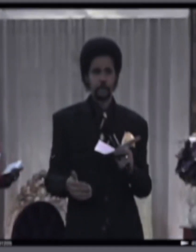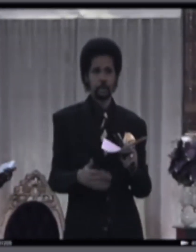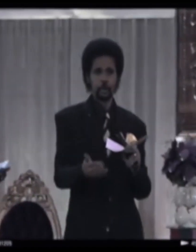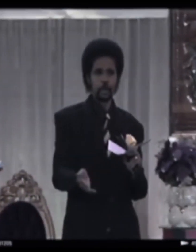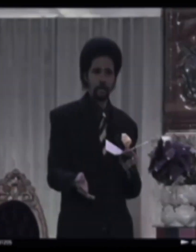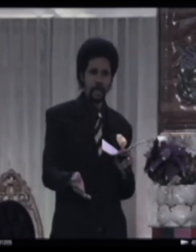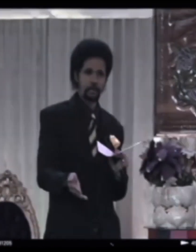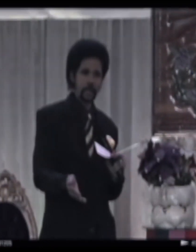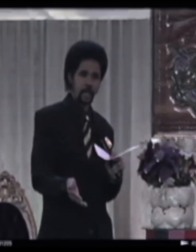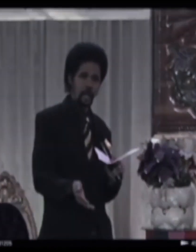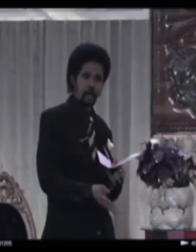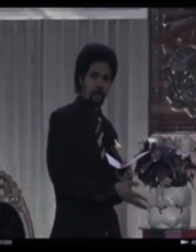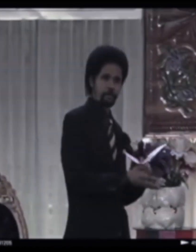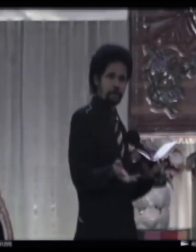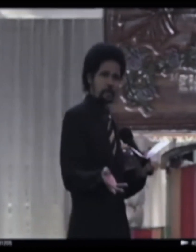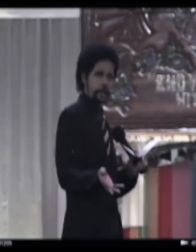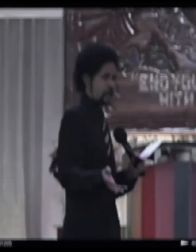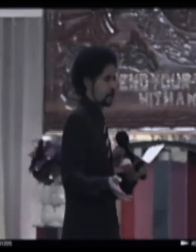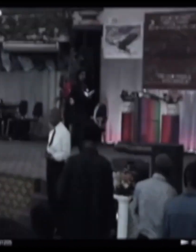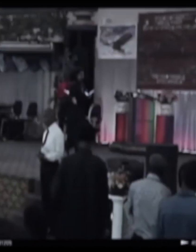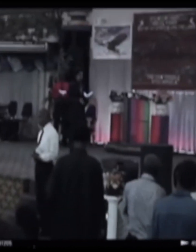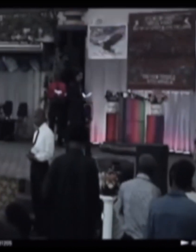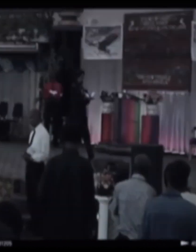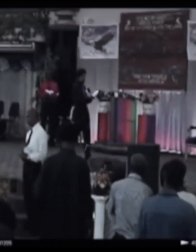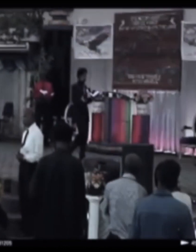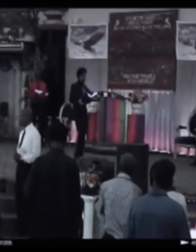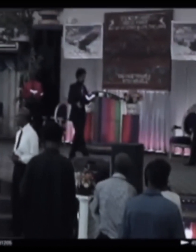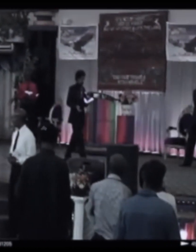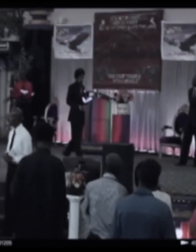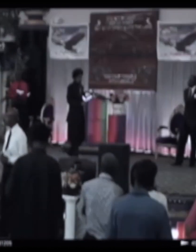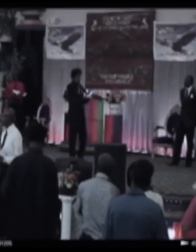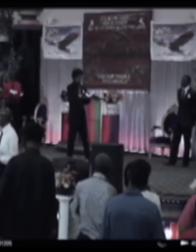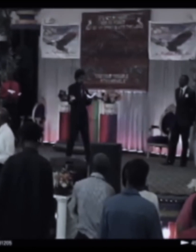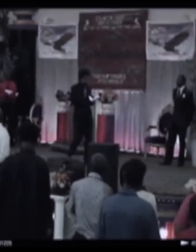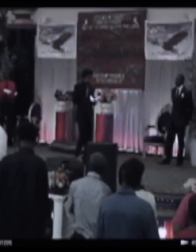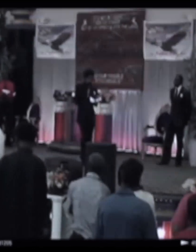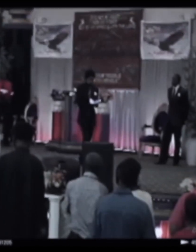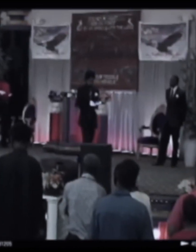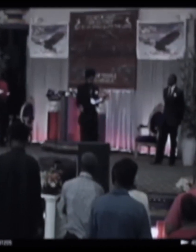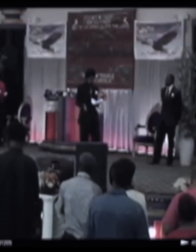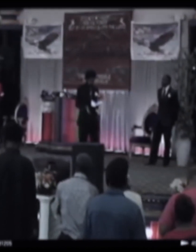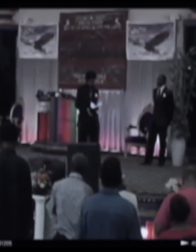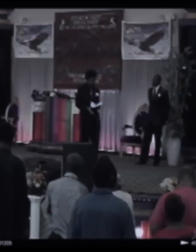So he gives you give a gift today of 10% of your time or 5% of your time, or you